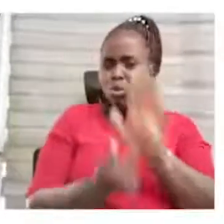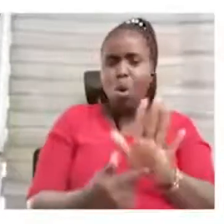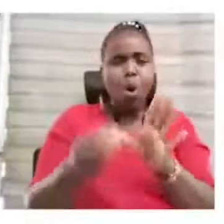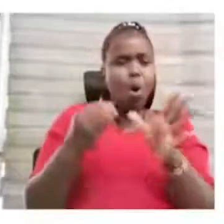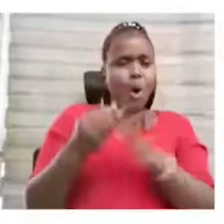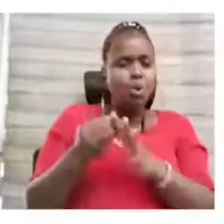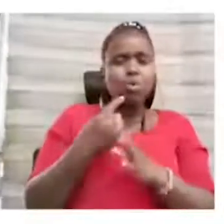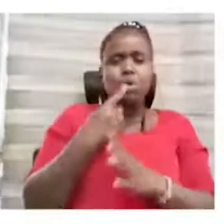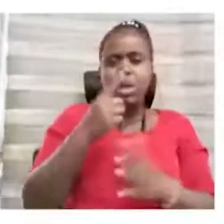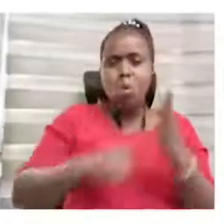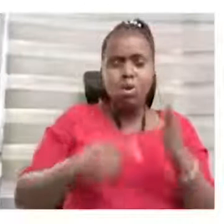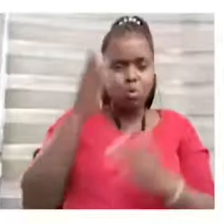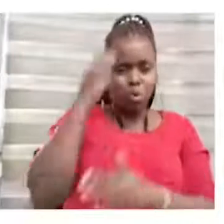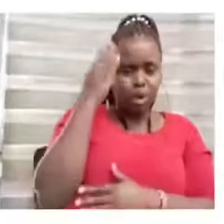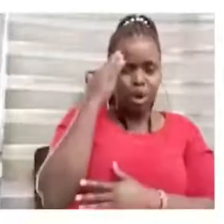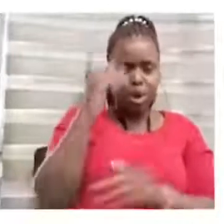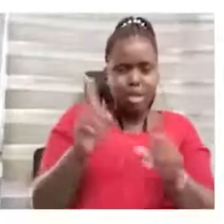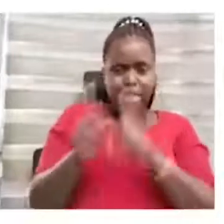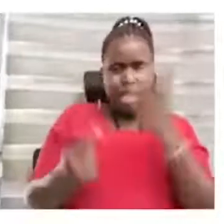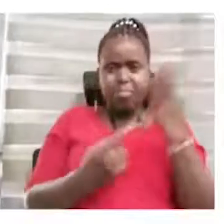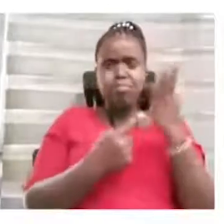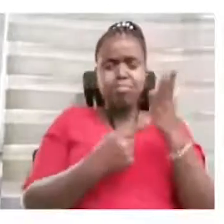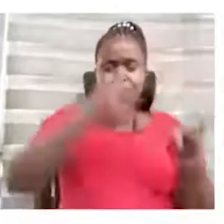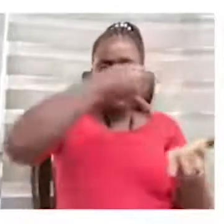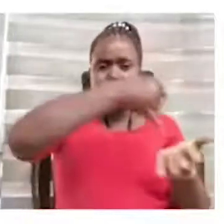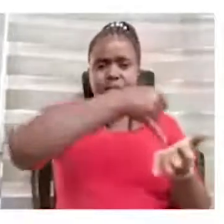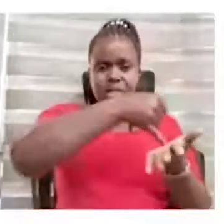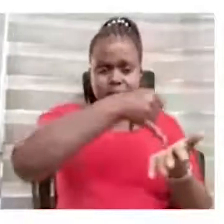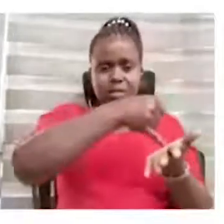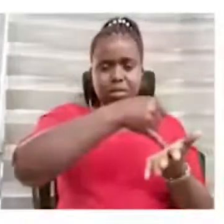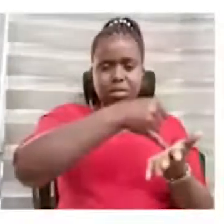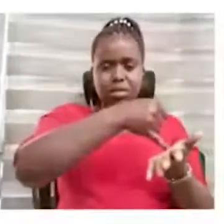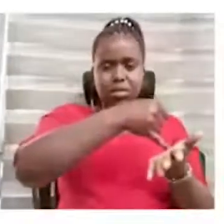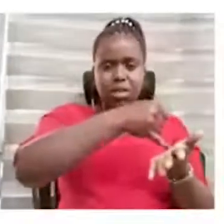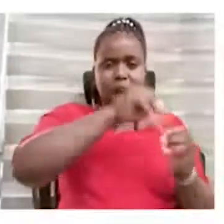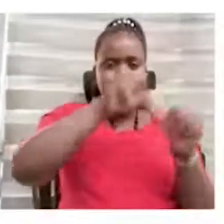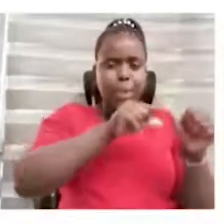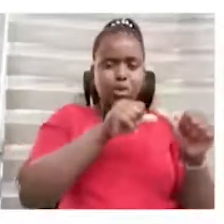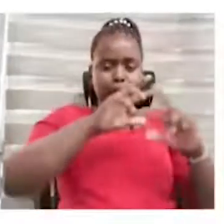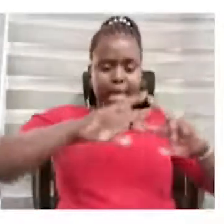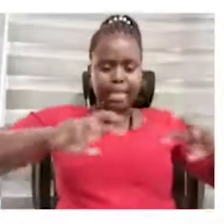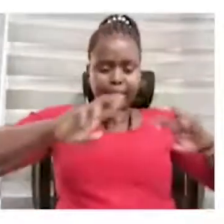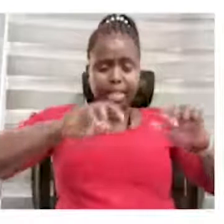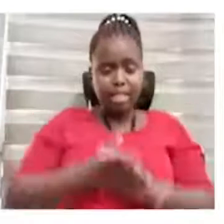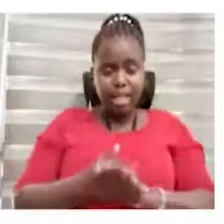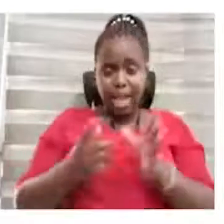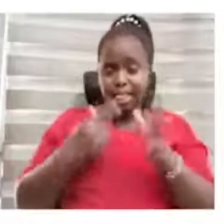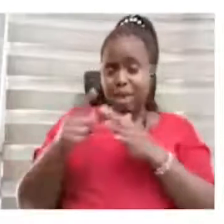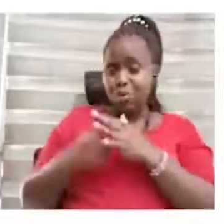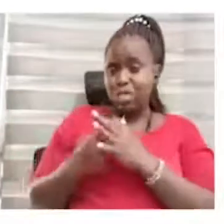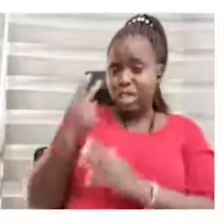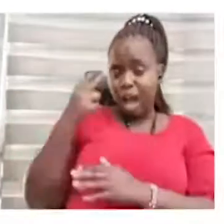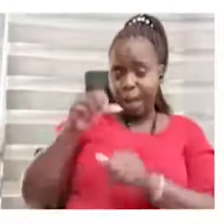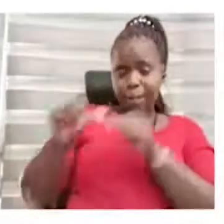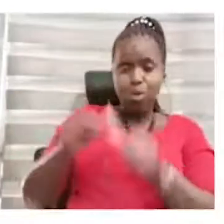know as the digital inclusion pathway, the mobile user journey. So we started looking at mobile access,